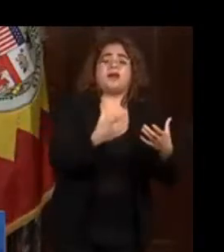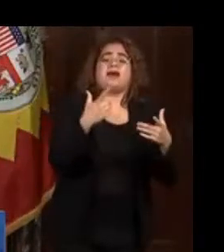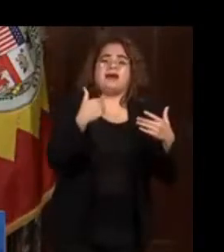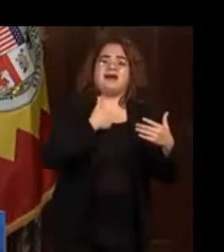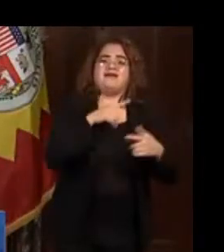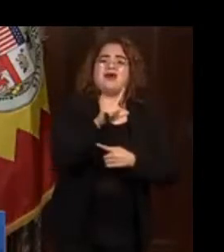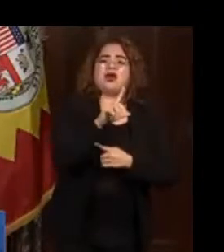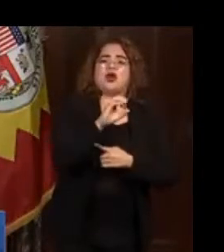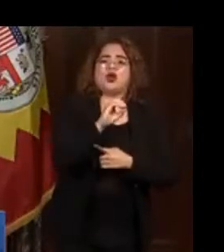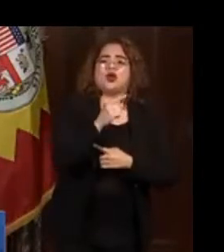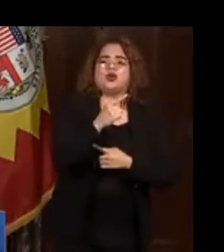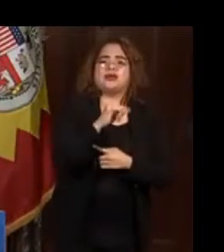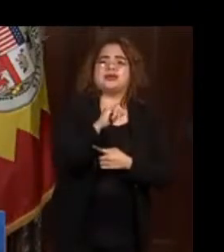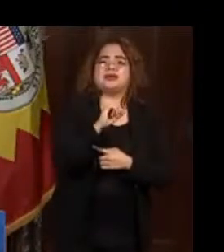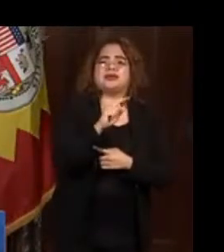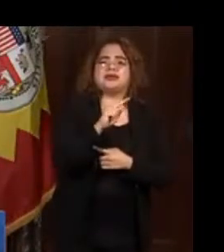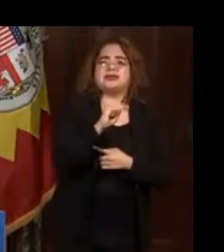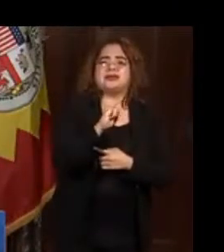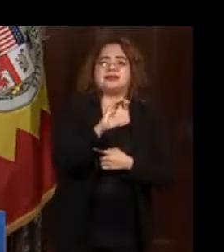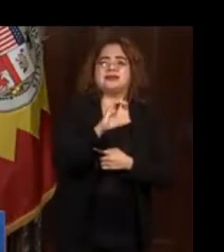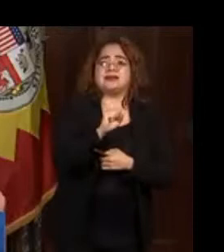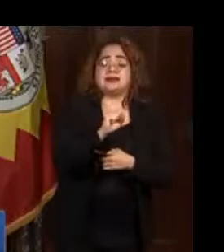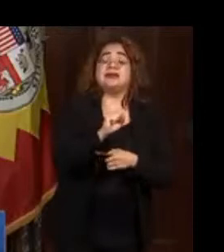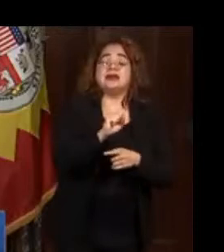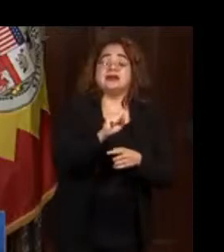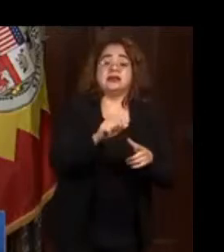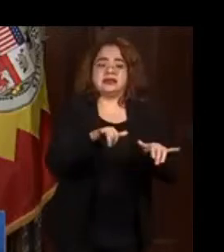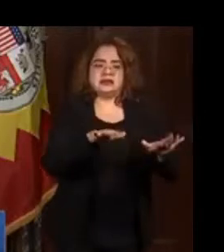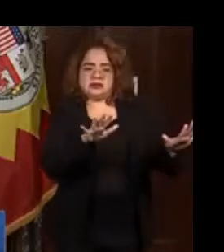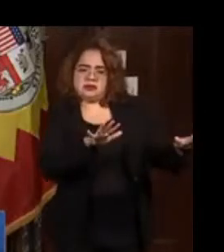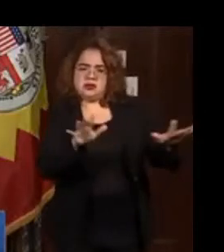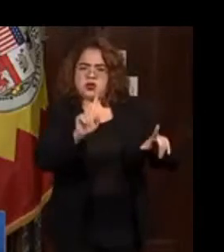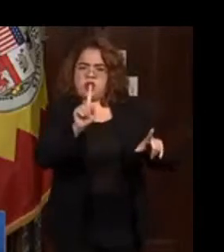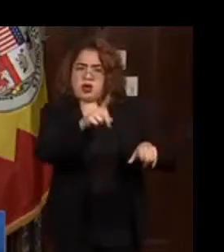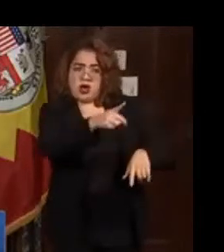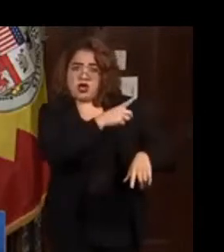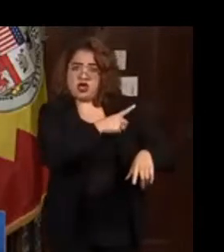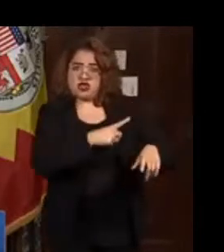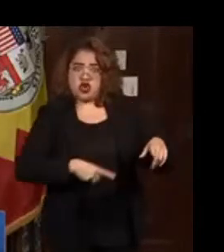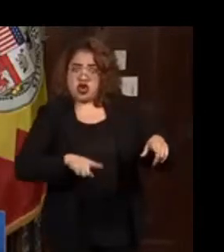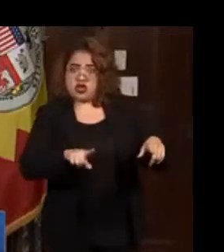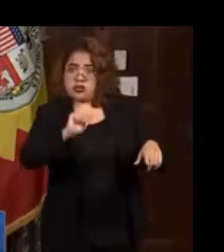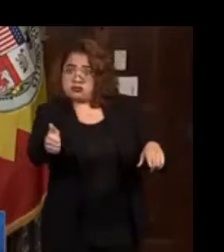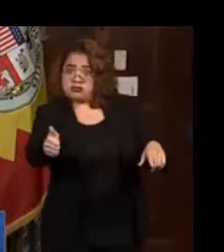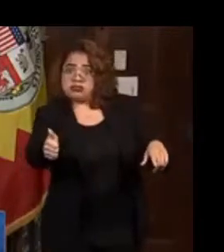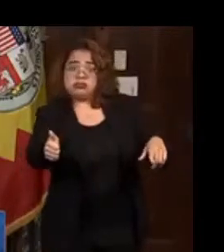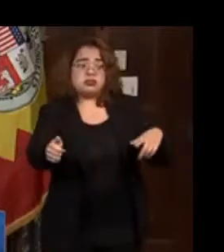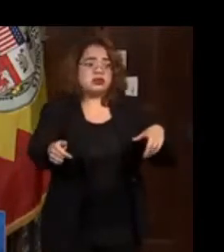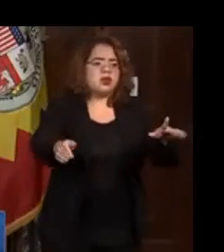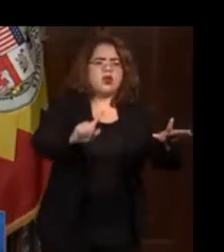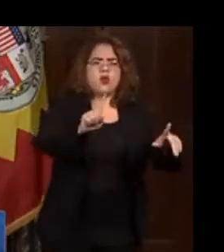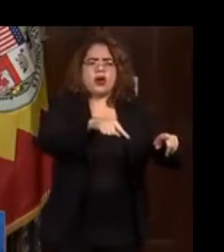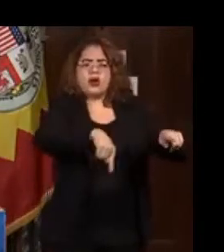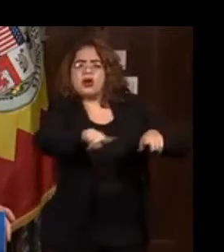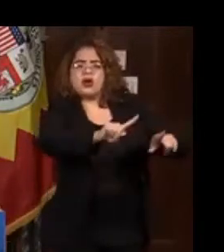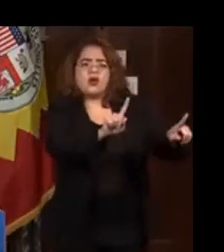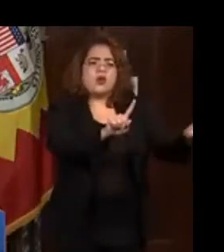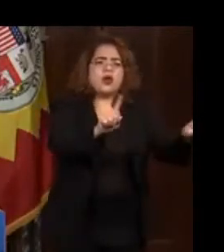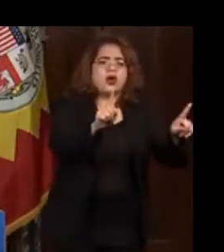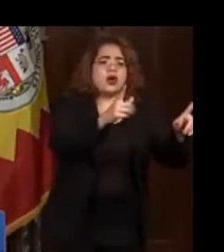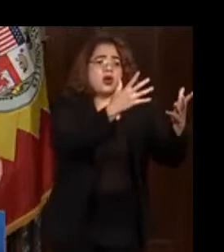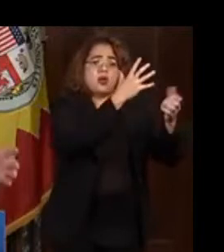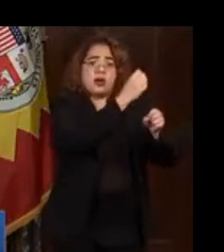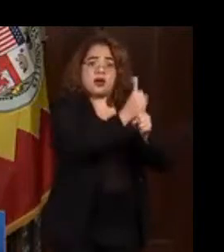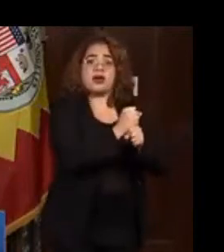instance, we talked today about whether our testing centers, places like Dodger Stadium, could be stood up as places to get vaccine, especially for folks